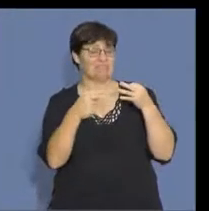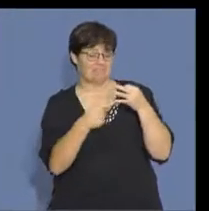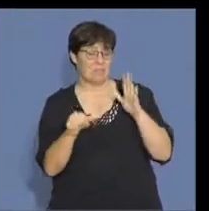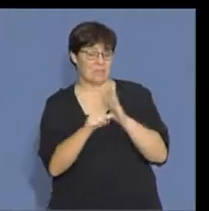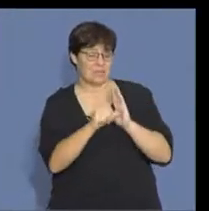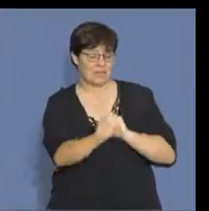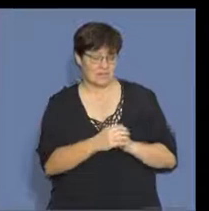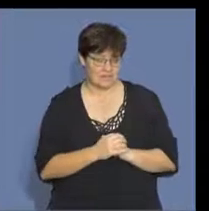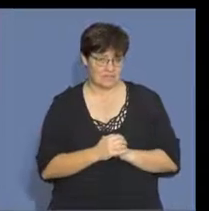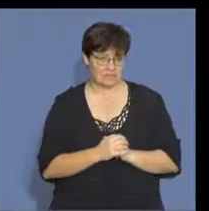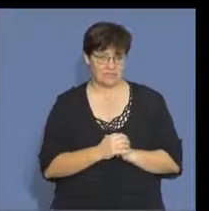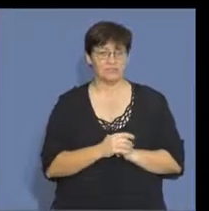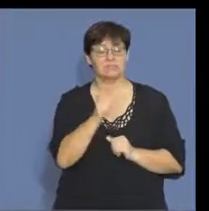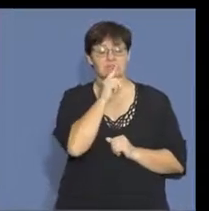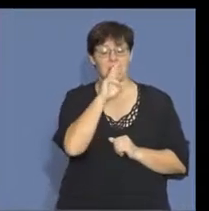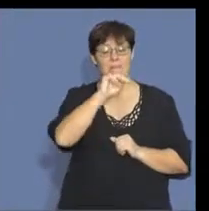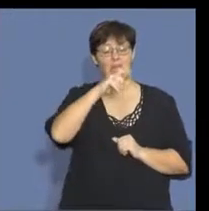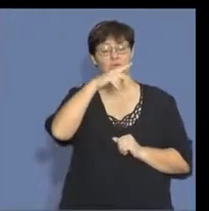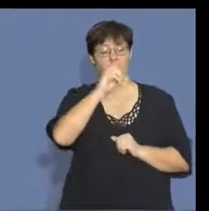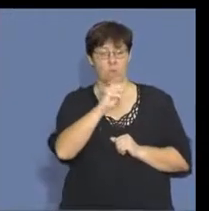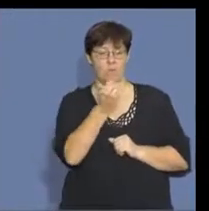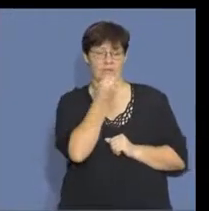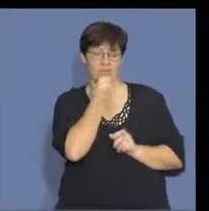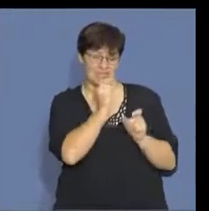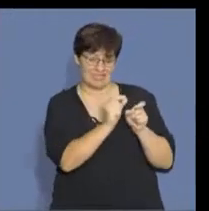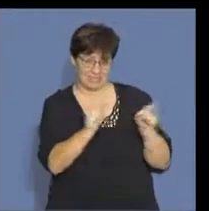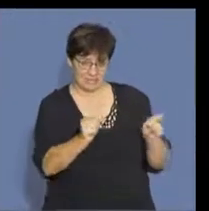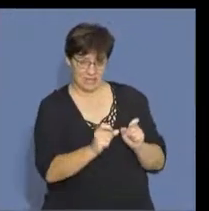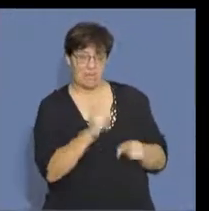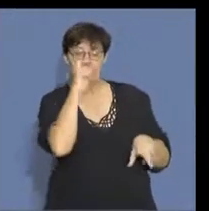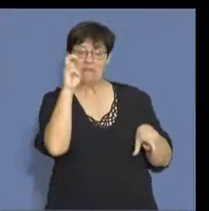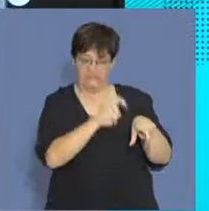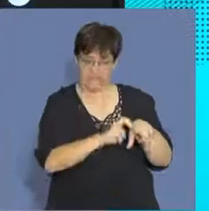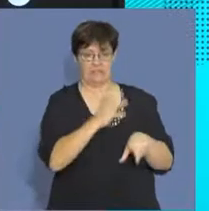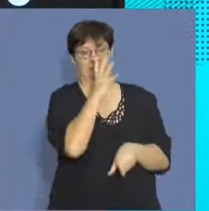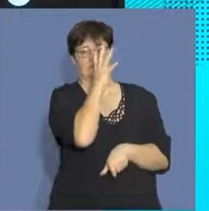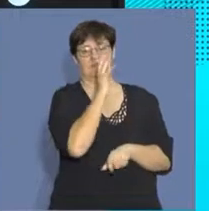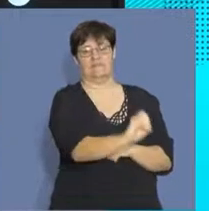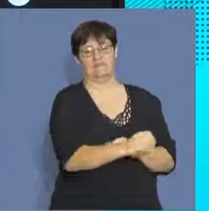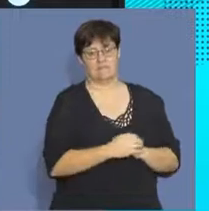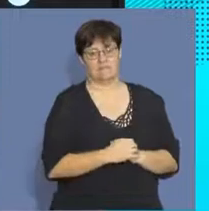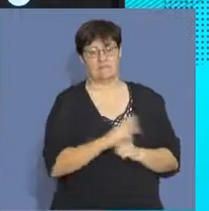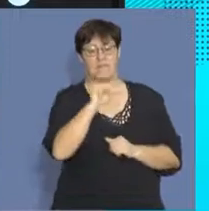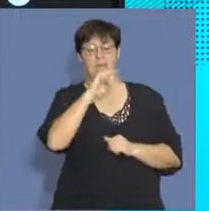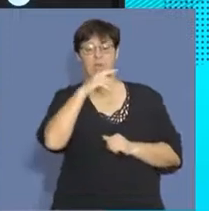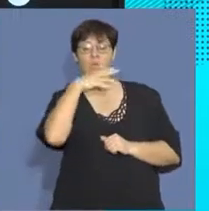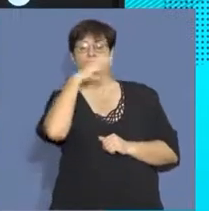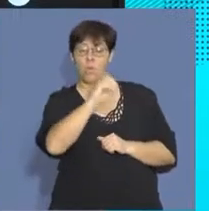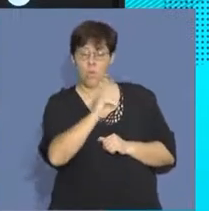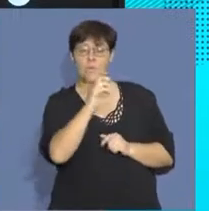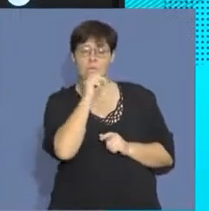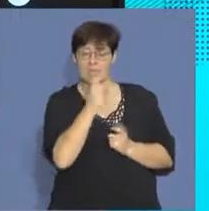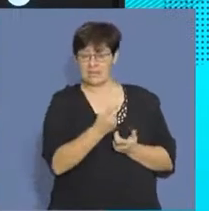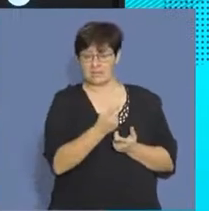nitrogen. These are known as your macronutrients and are needed in your larger quantities. Again, when we refer to macro, we refer to the concept